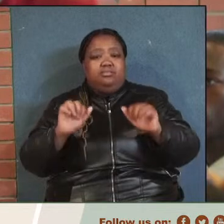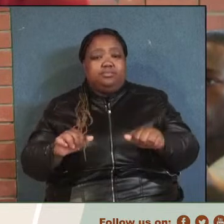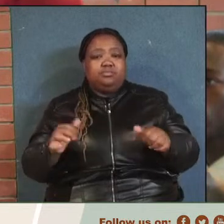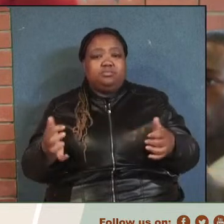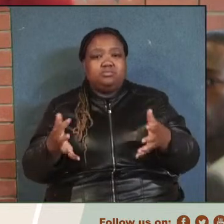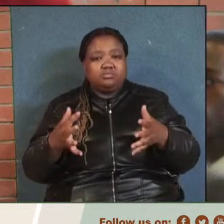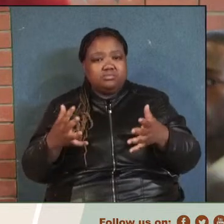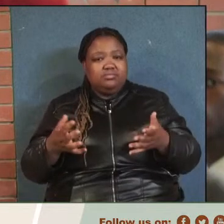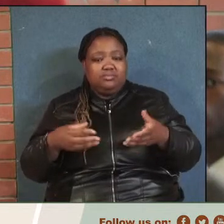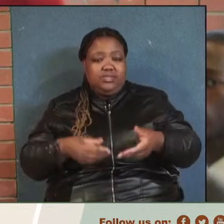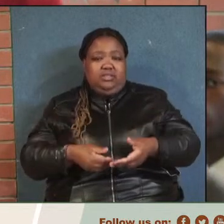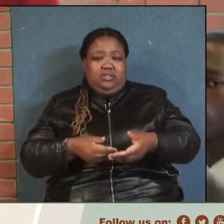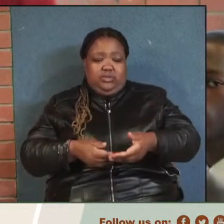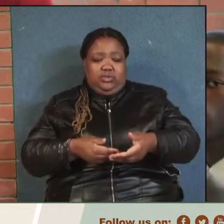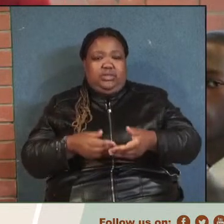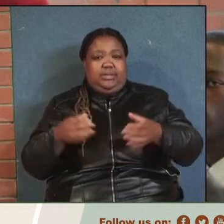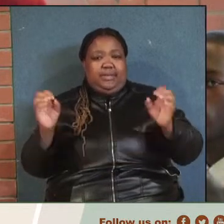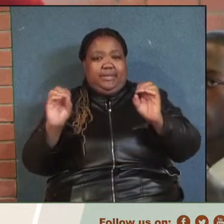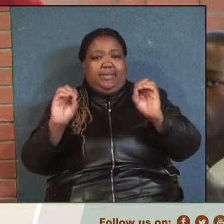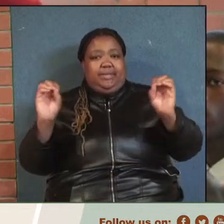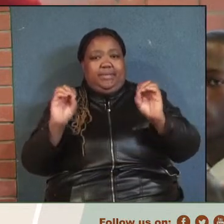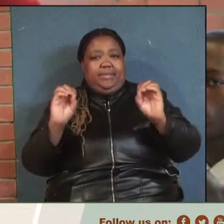the undocumented.